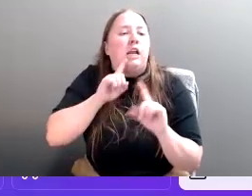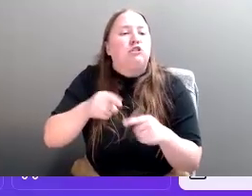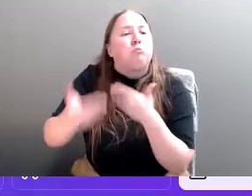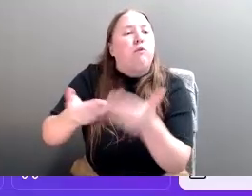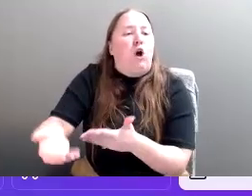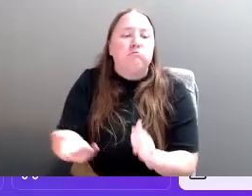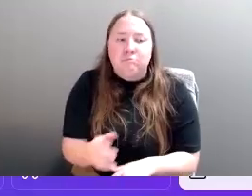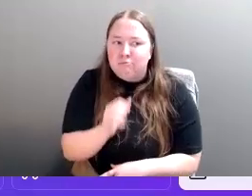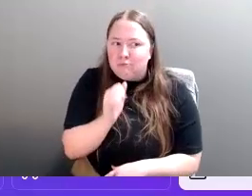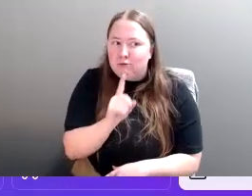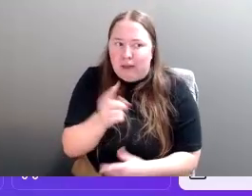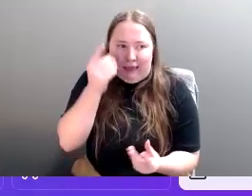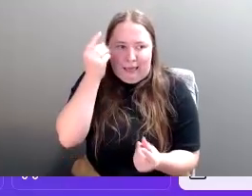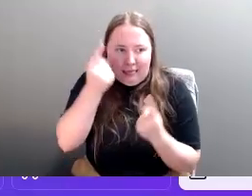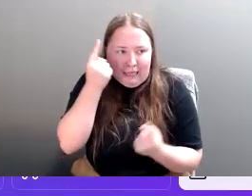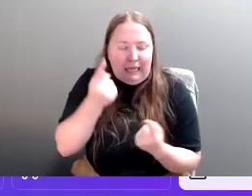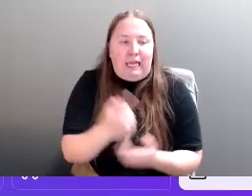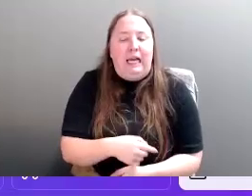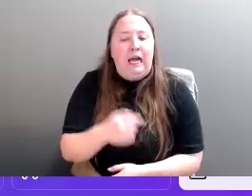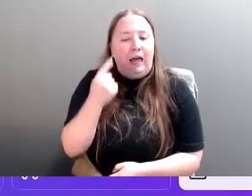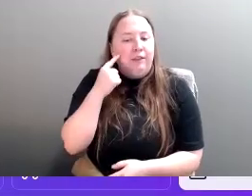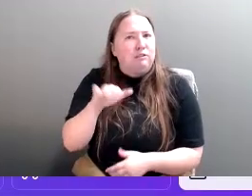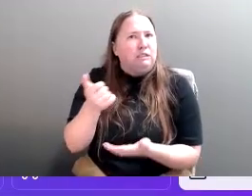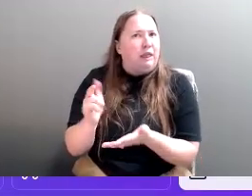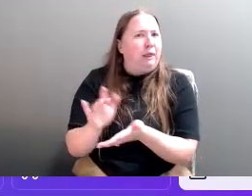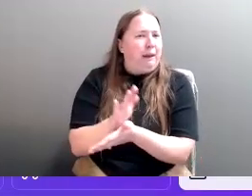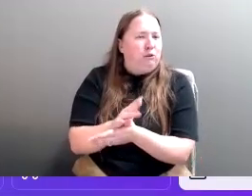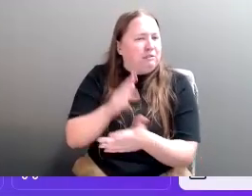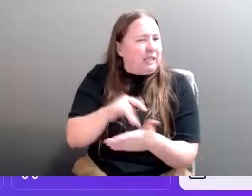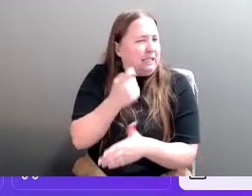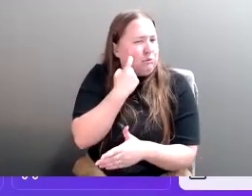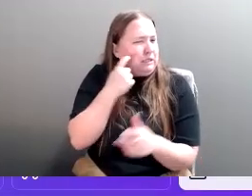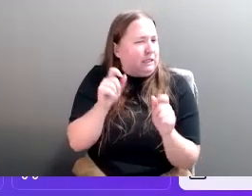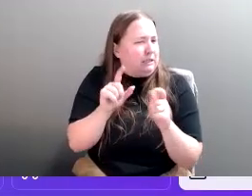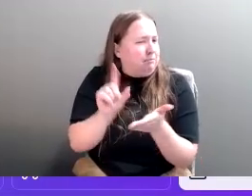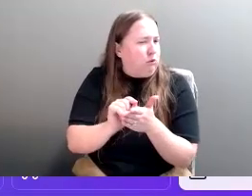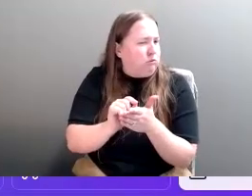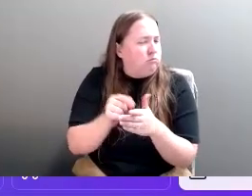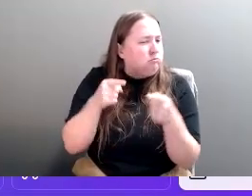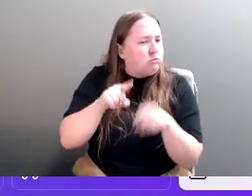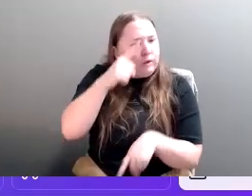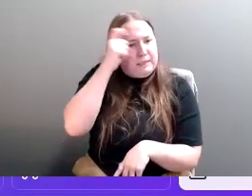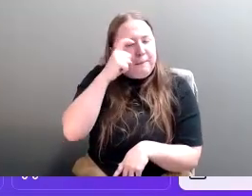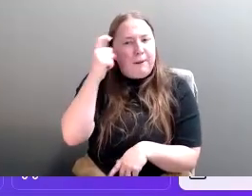on without really thinking. I think there was another paper that was just a study that was done over the summer where they took a group of students.